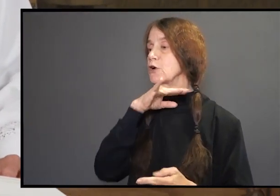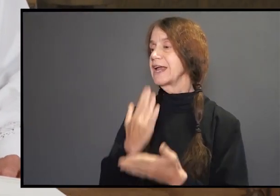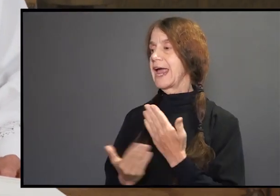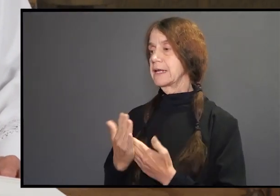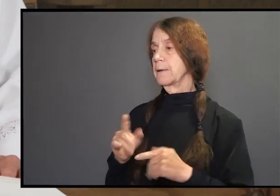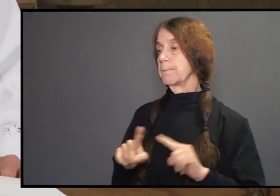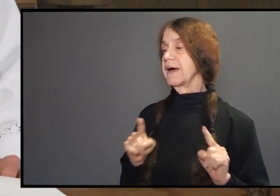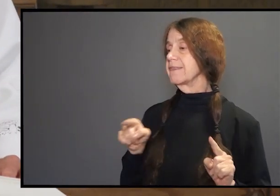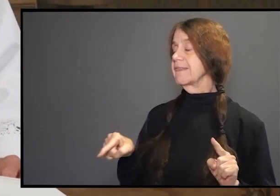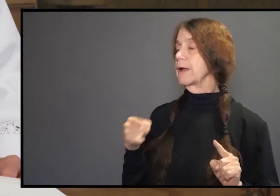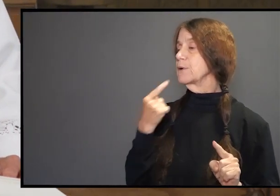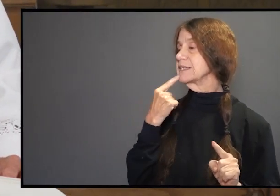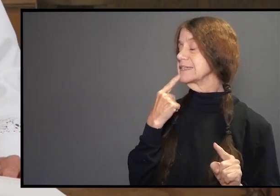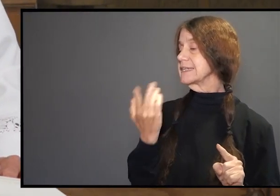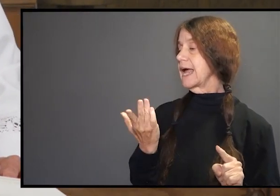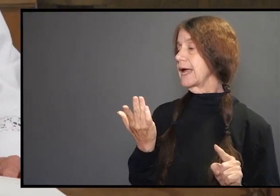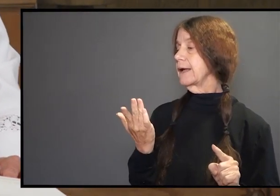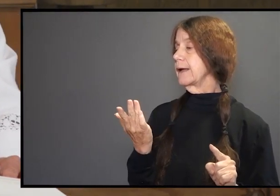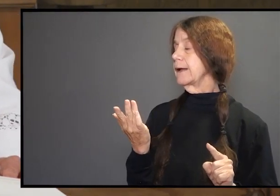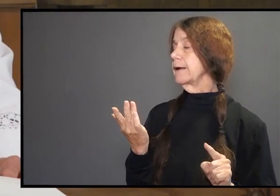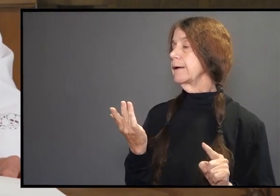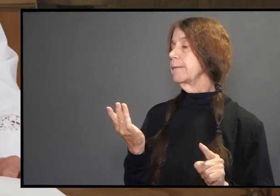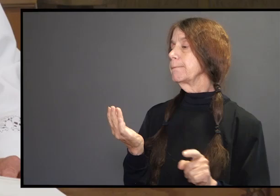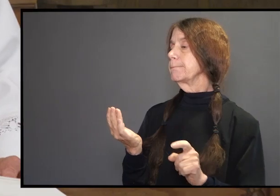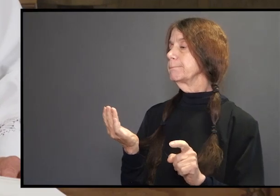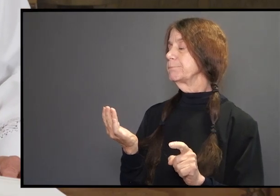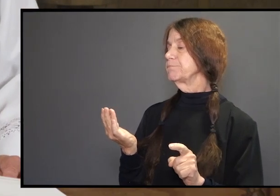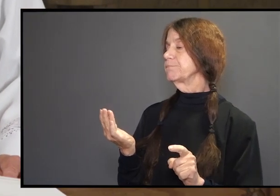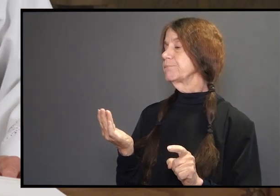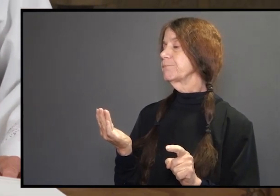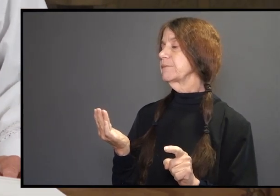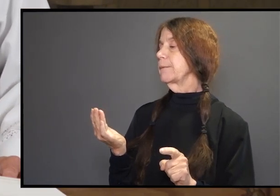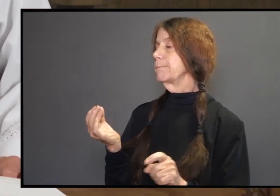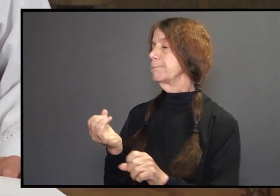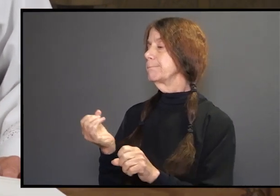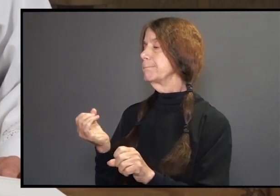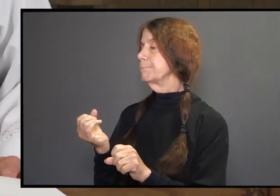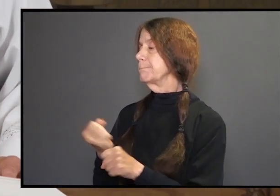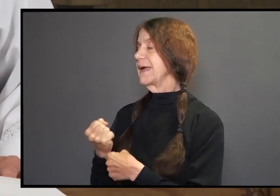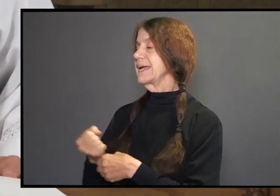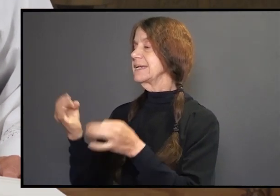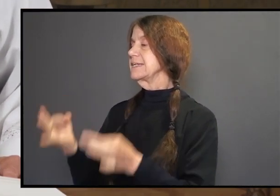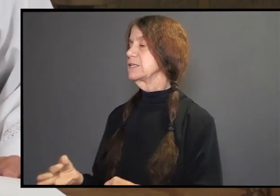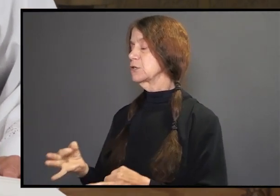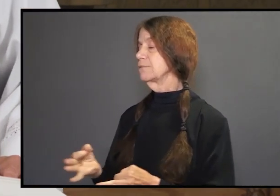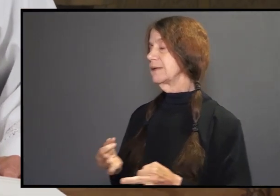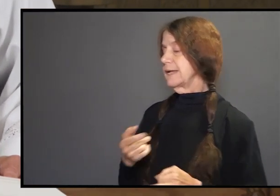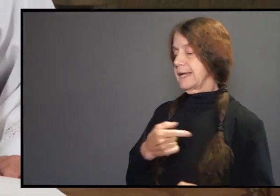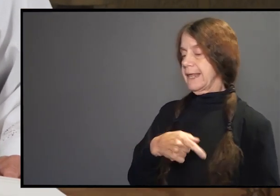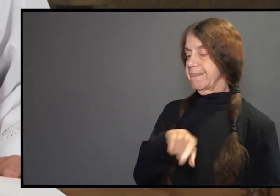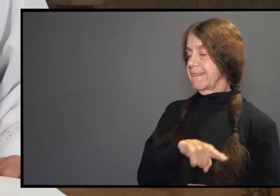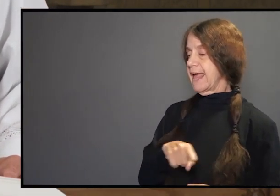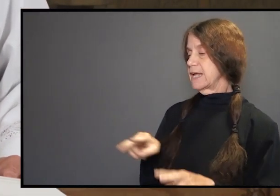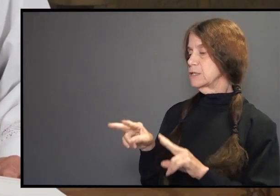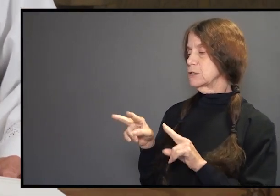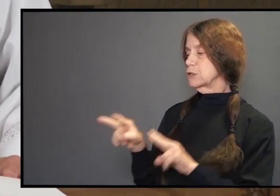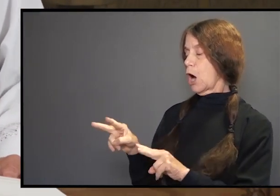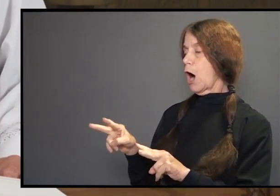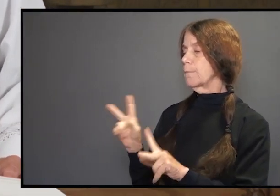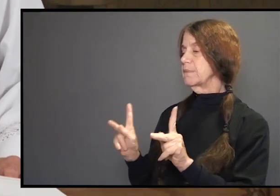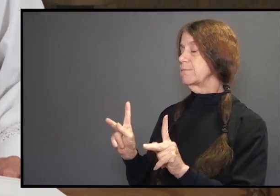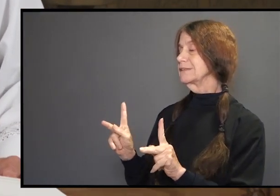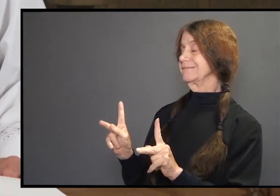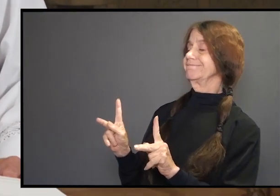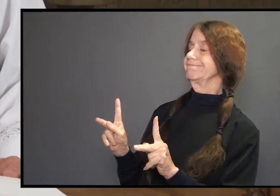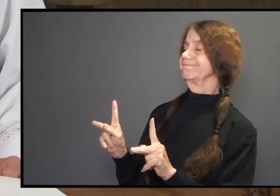about making distinctions. They judged people by what they saw on the outside. They excluded those who did